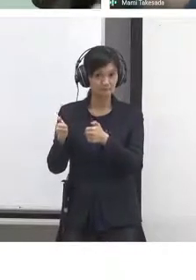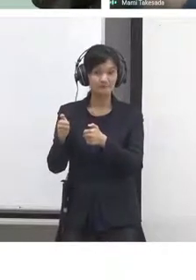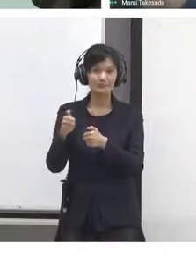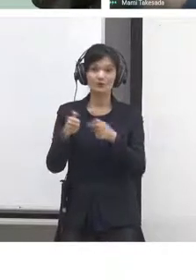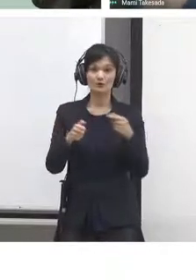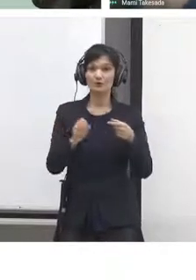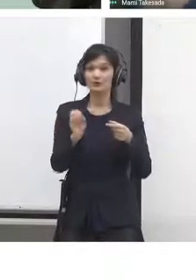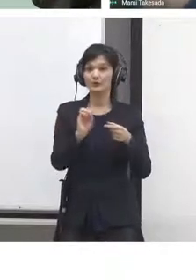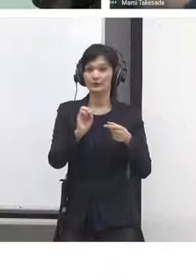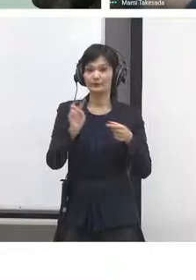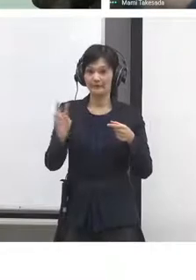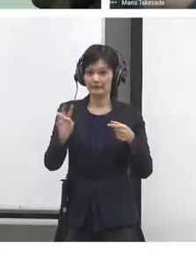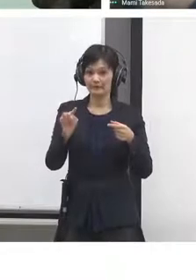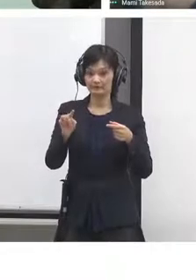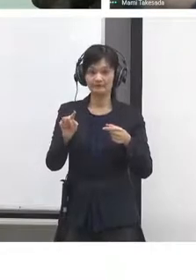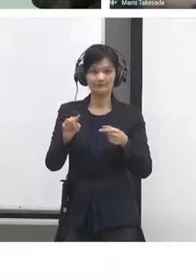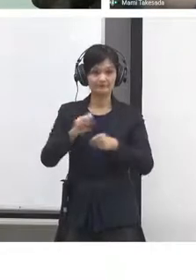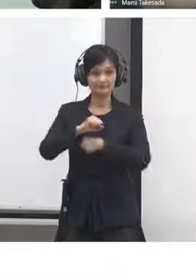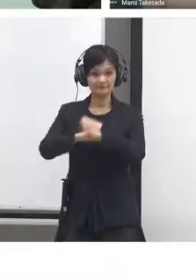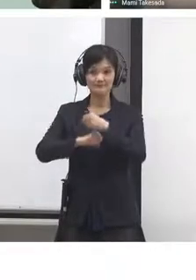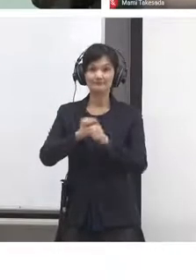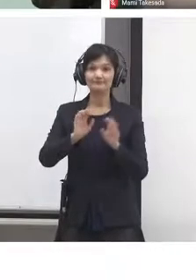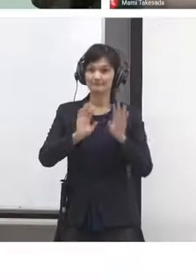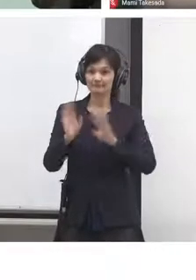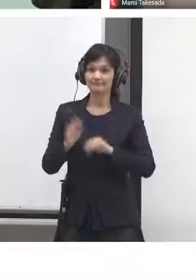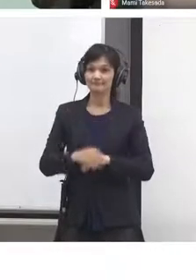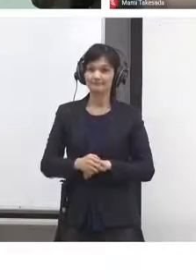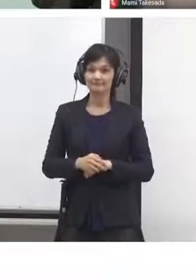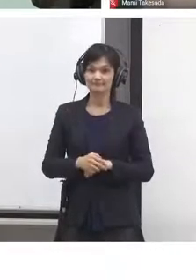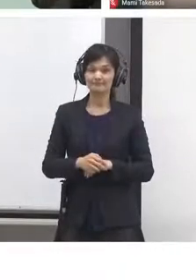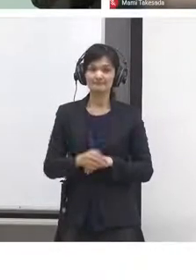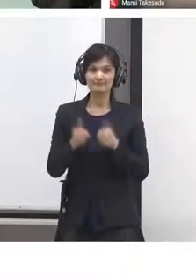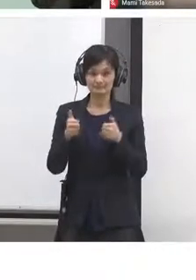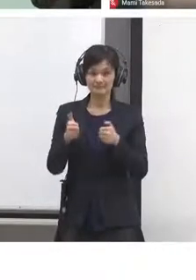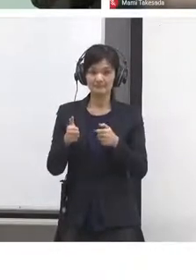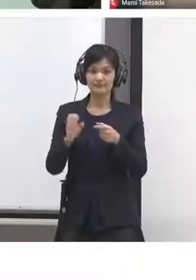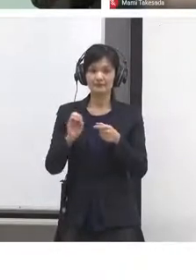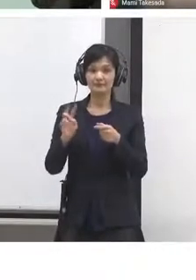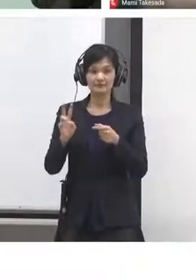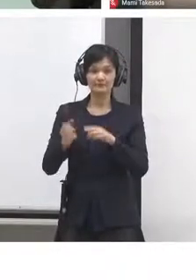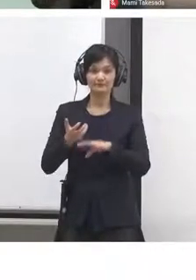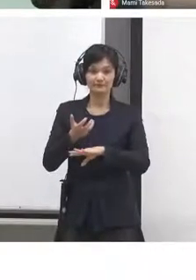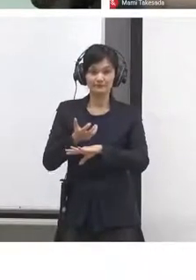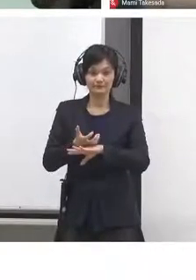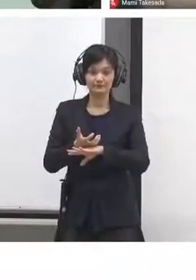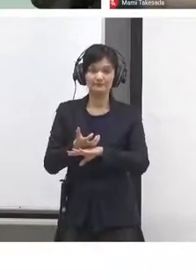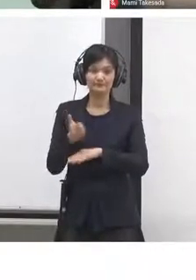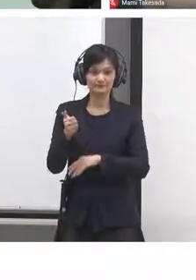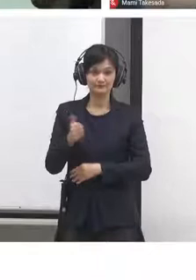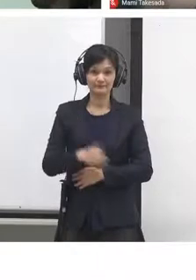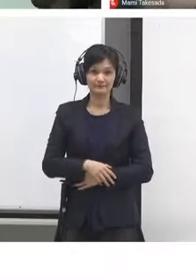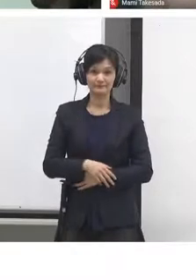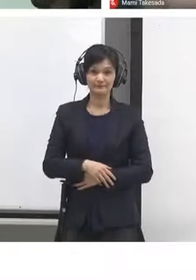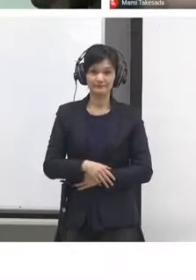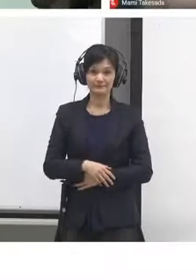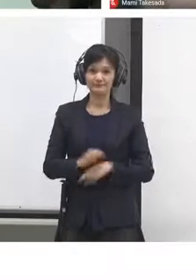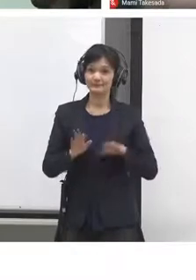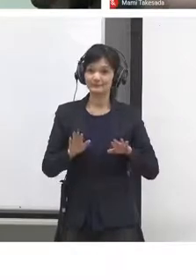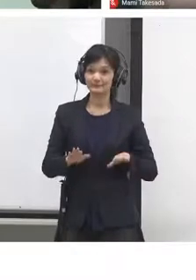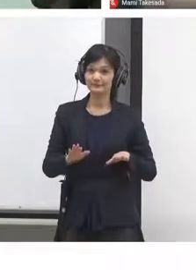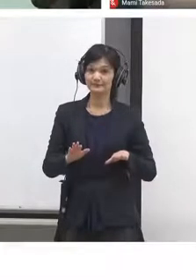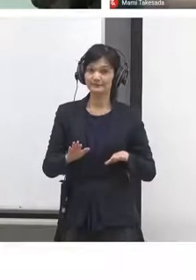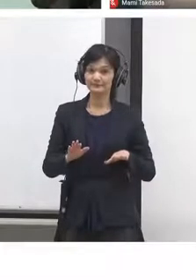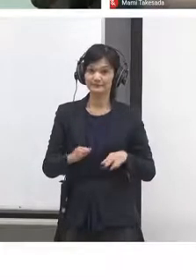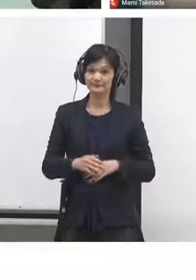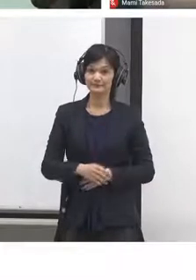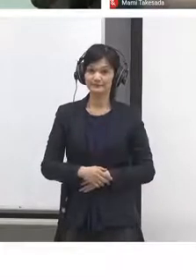Let me explain a little bit. Like because some of this audience are not really familiar with GovZero